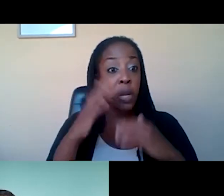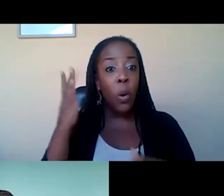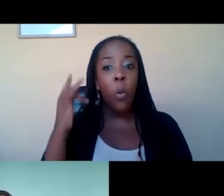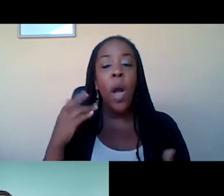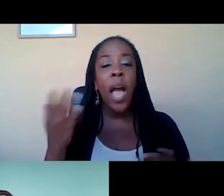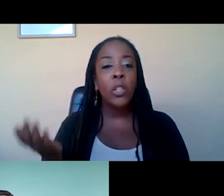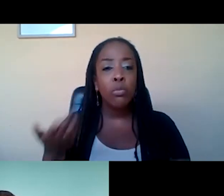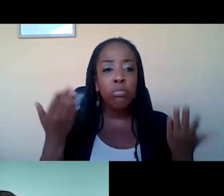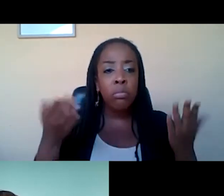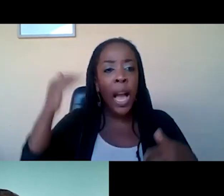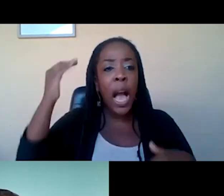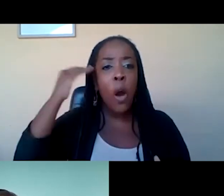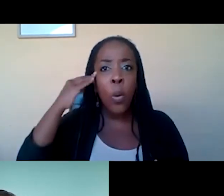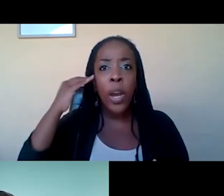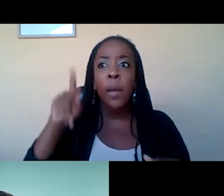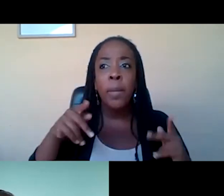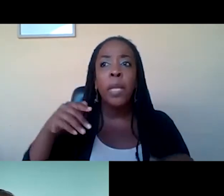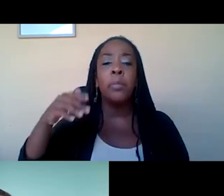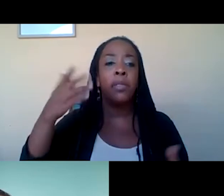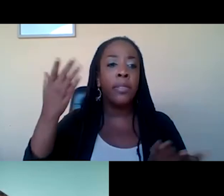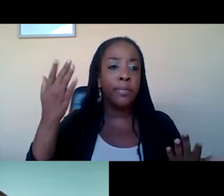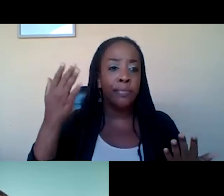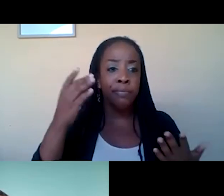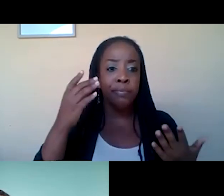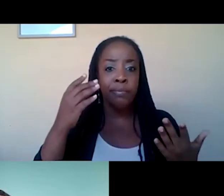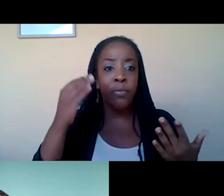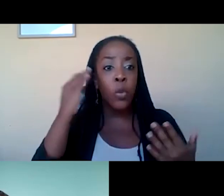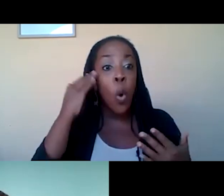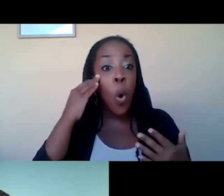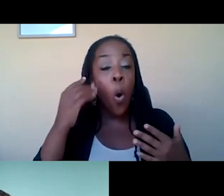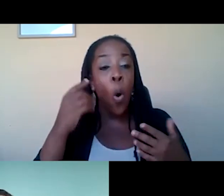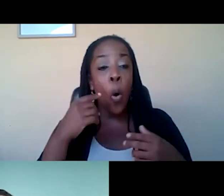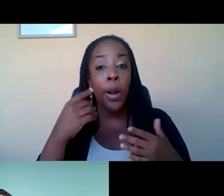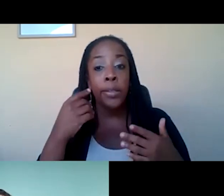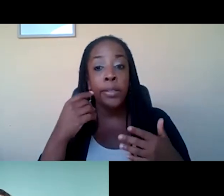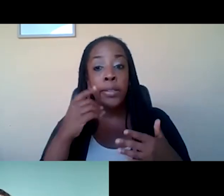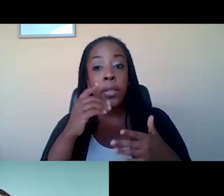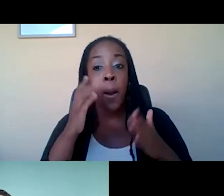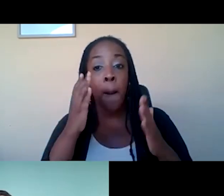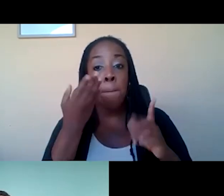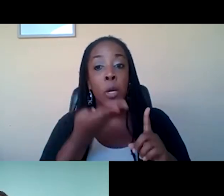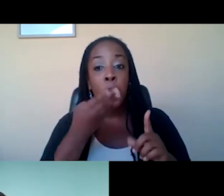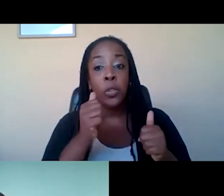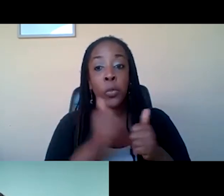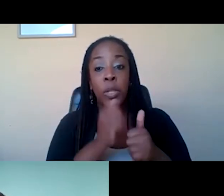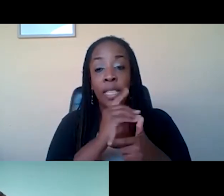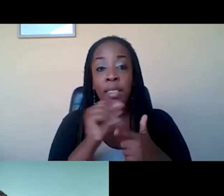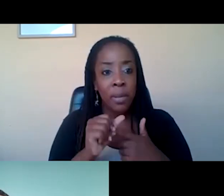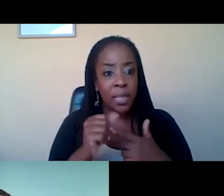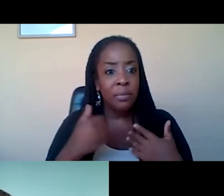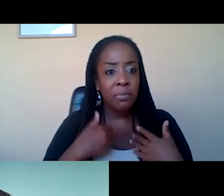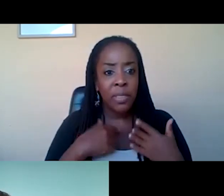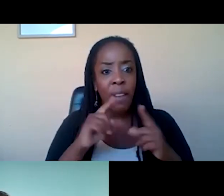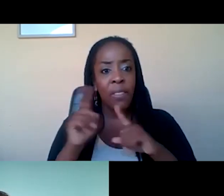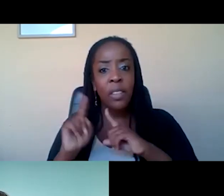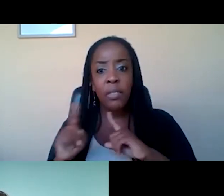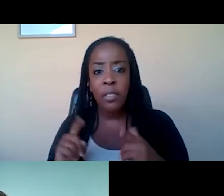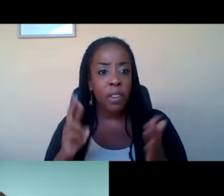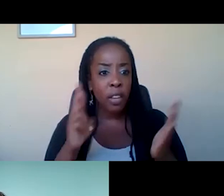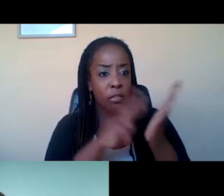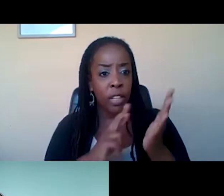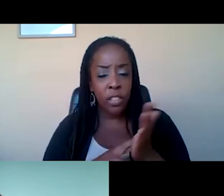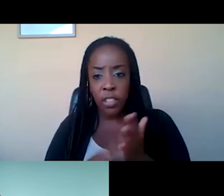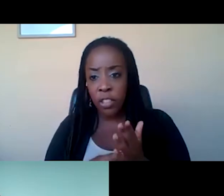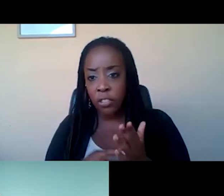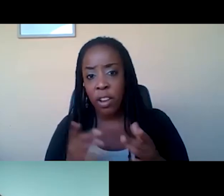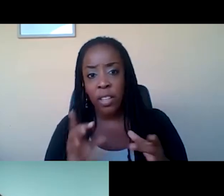with disabilities in Jamaica. We have done registration drives in partnership with other entities for the